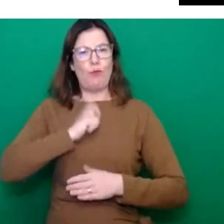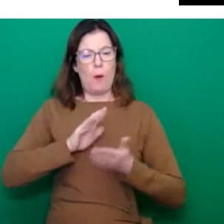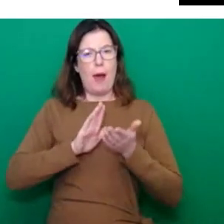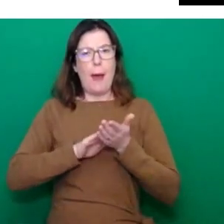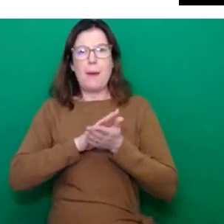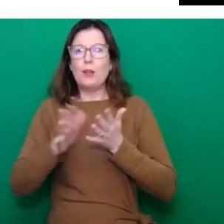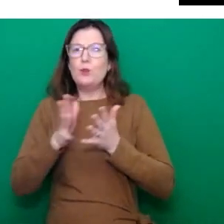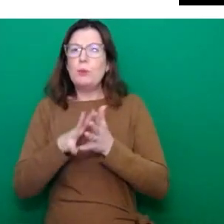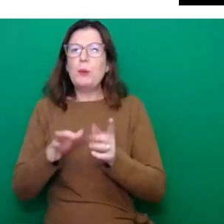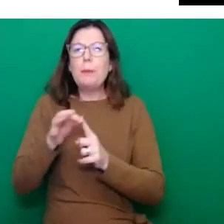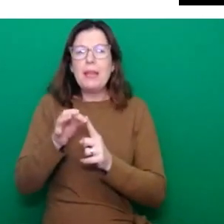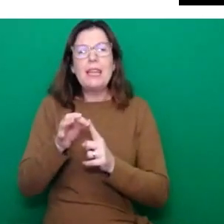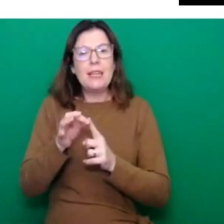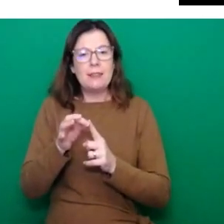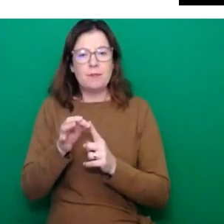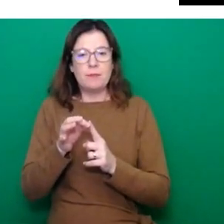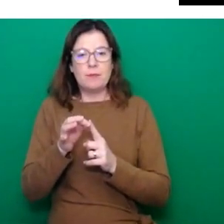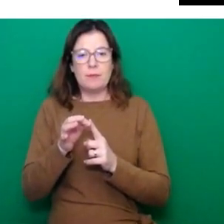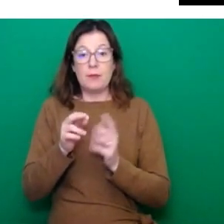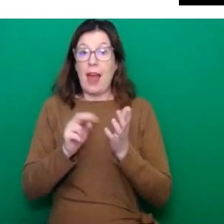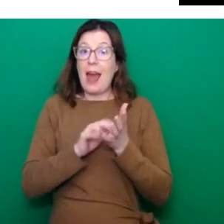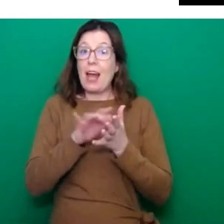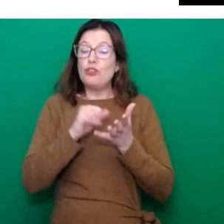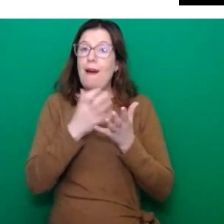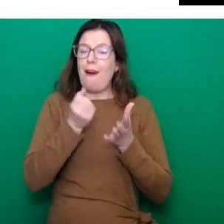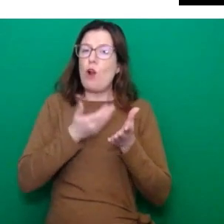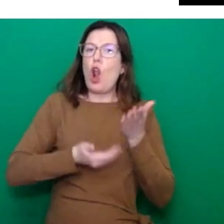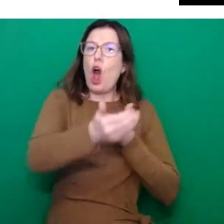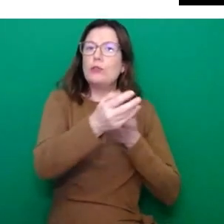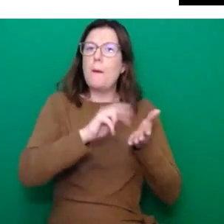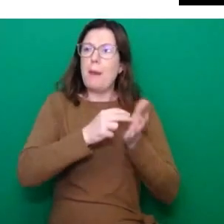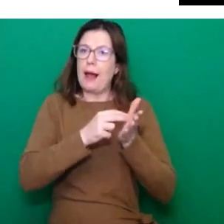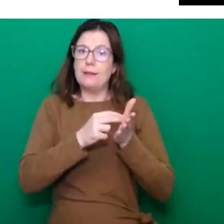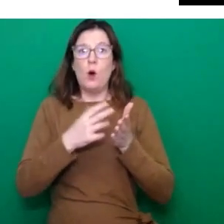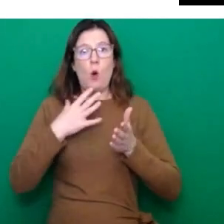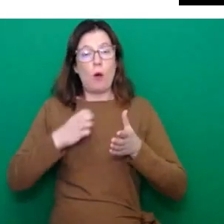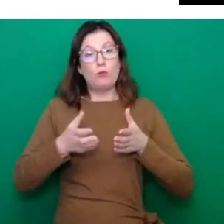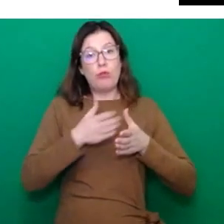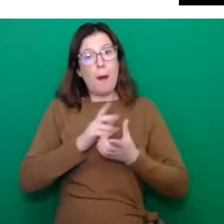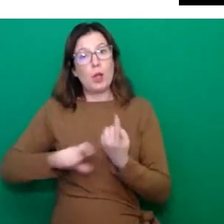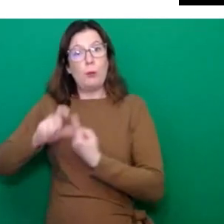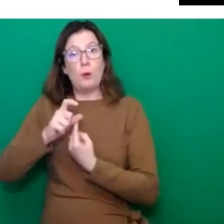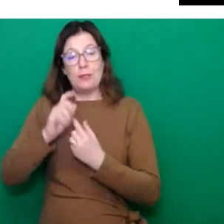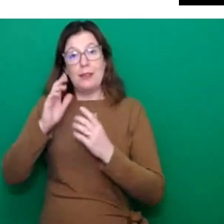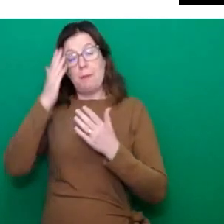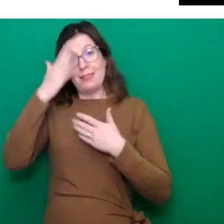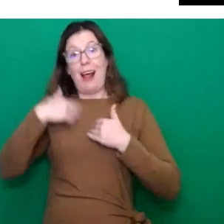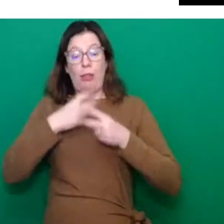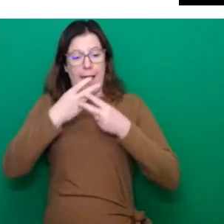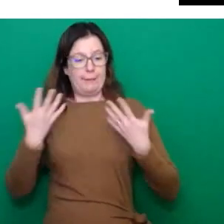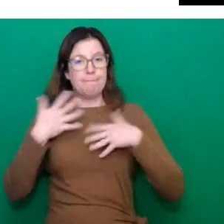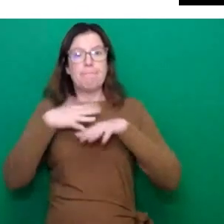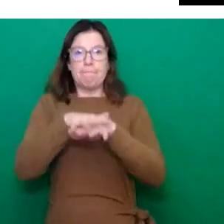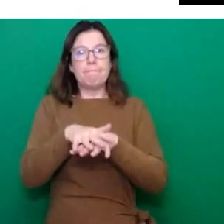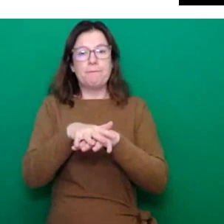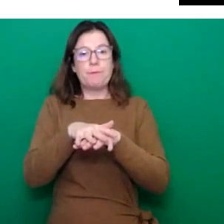MHWP role. And this is part of the NHS long-term plan, which endeavours to integrate primary and community mental health care. So the